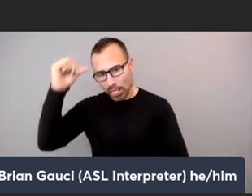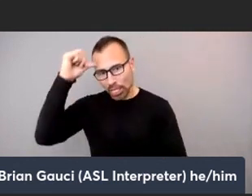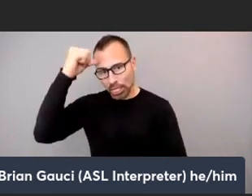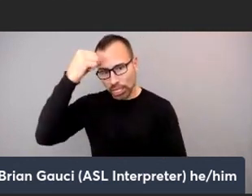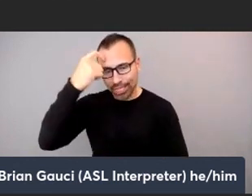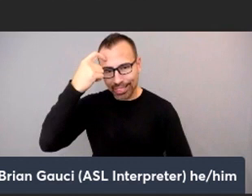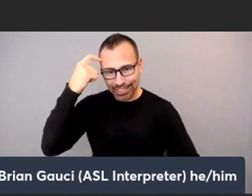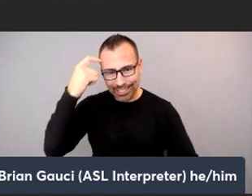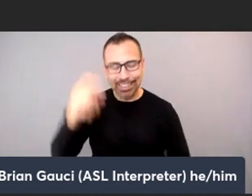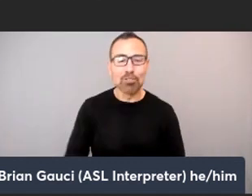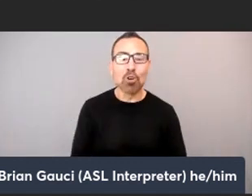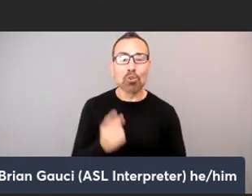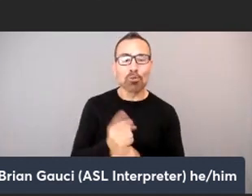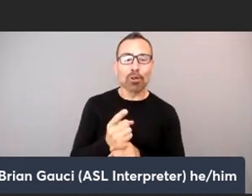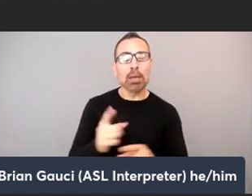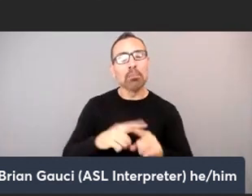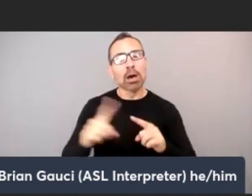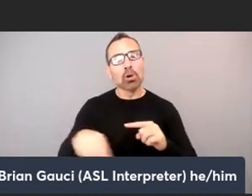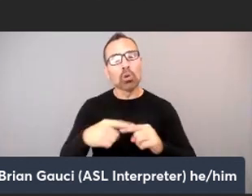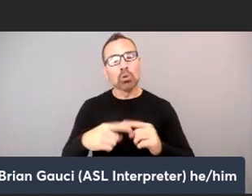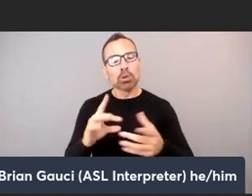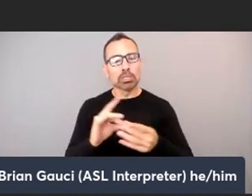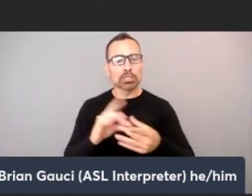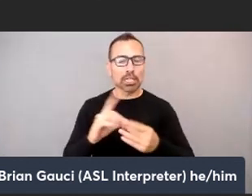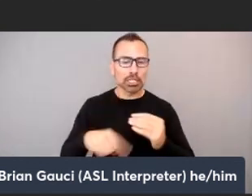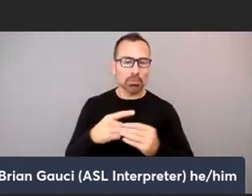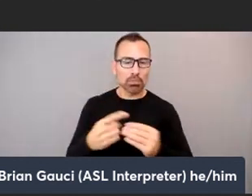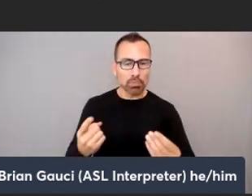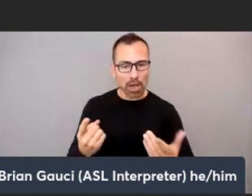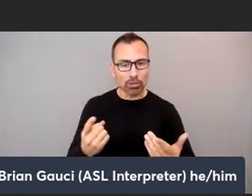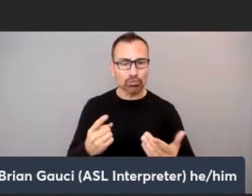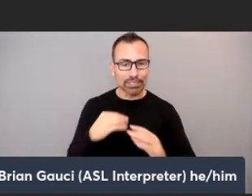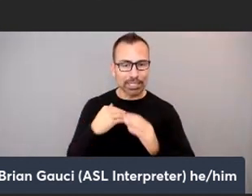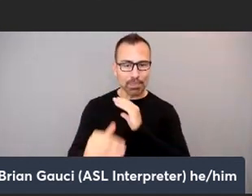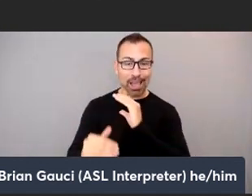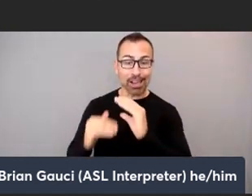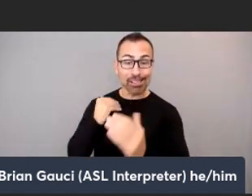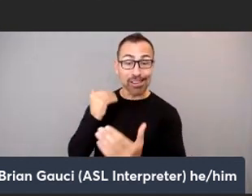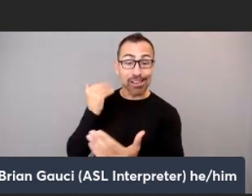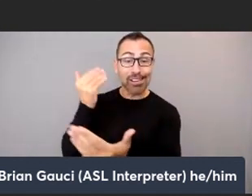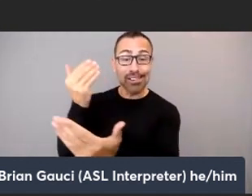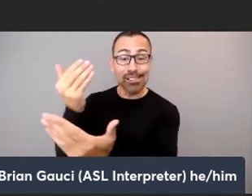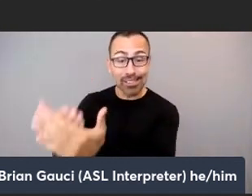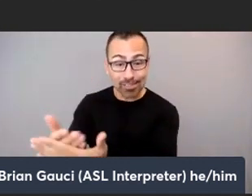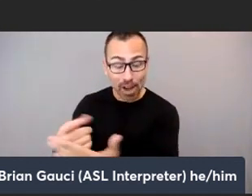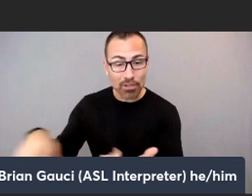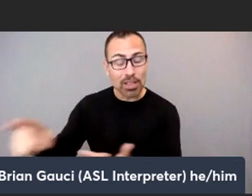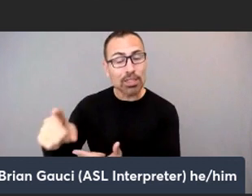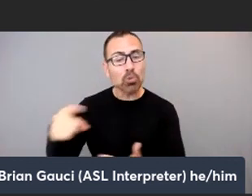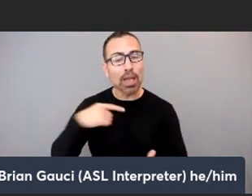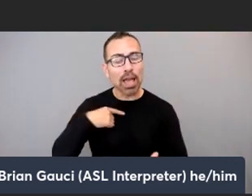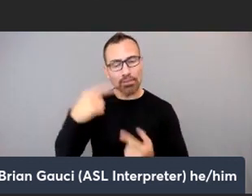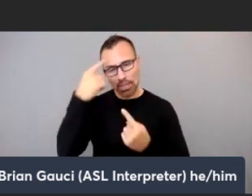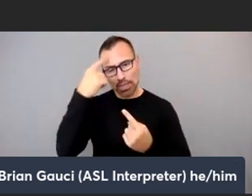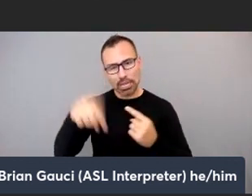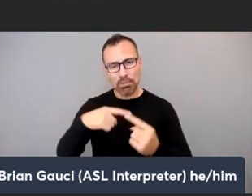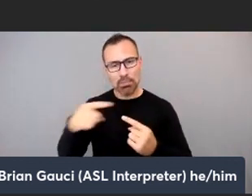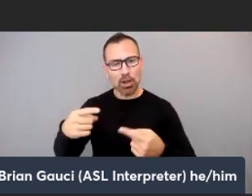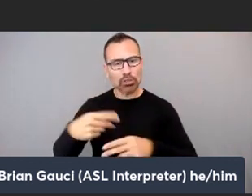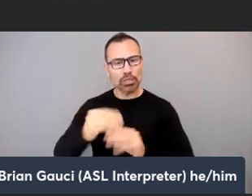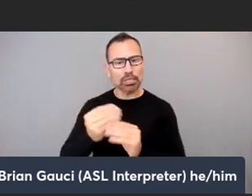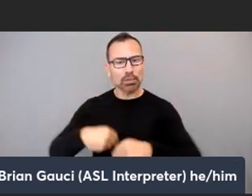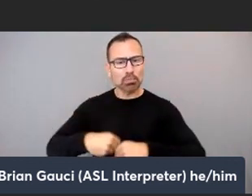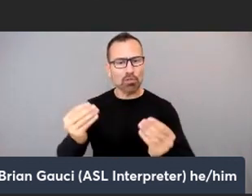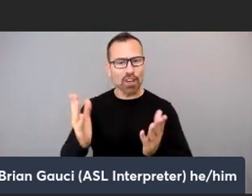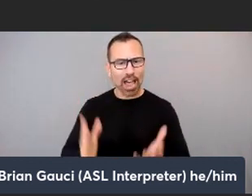side of this equation, and that's the mailbox provider side. So you can think Gmail, you can think Yahoo. They have a huge vested interest